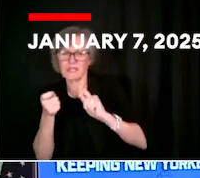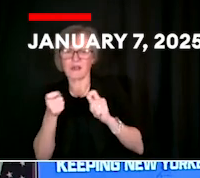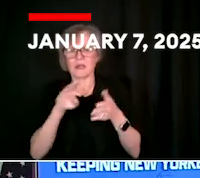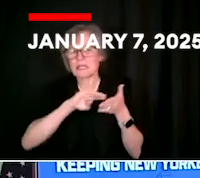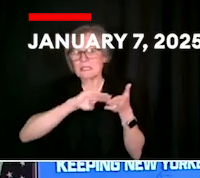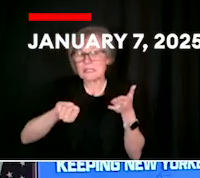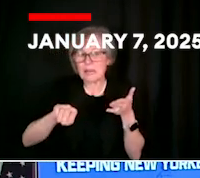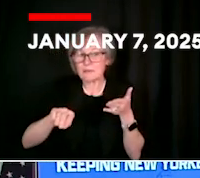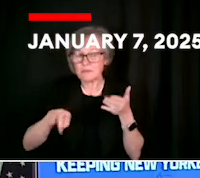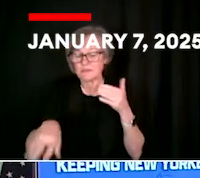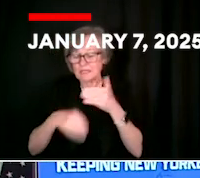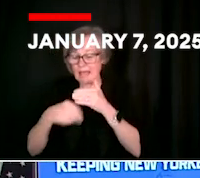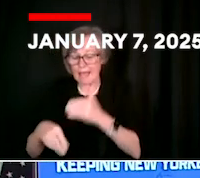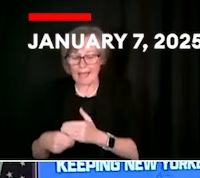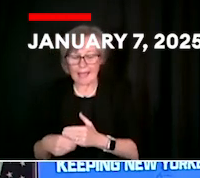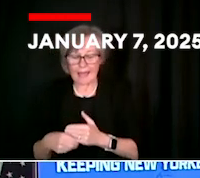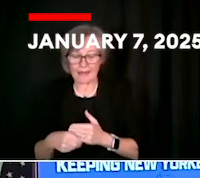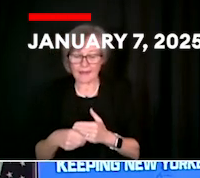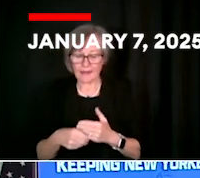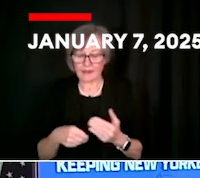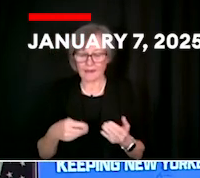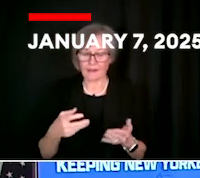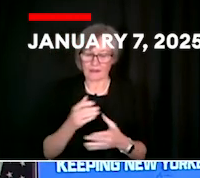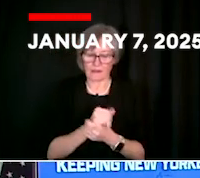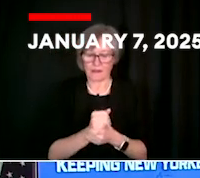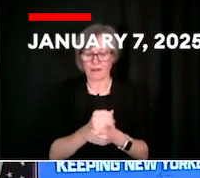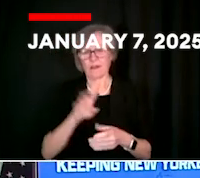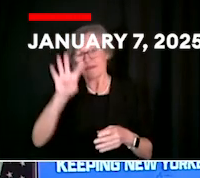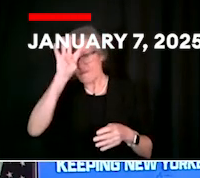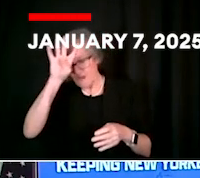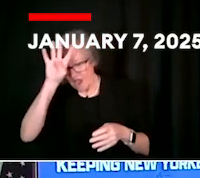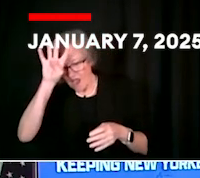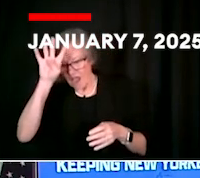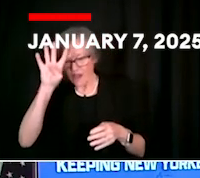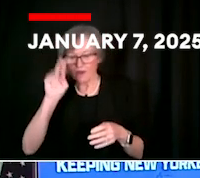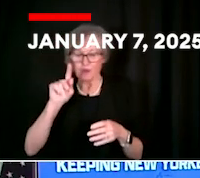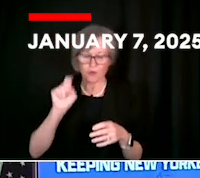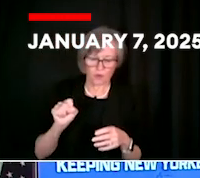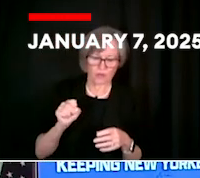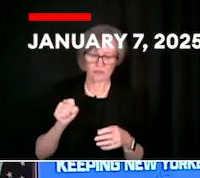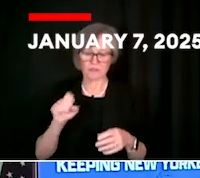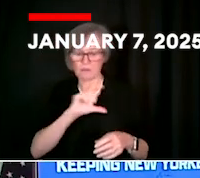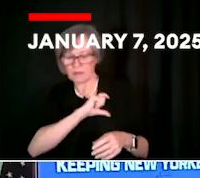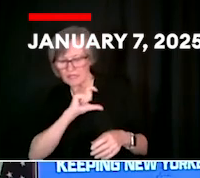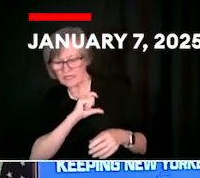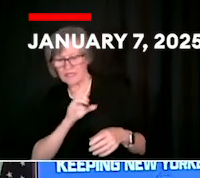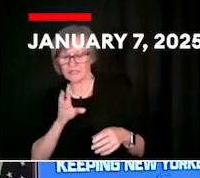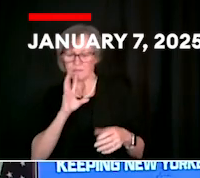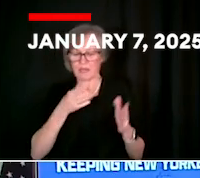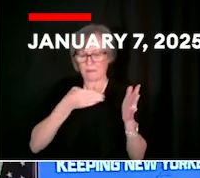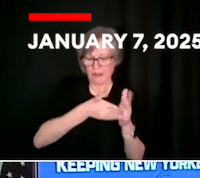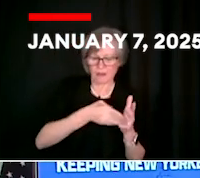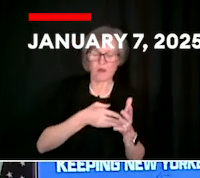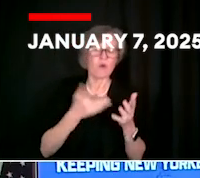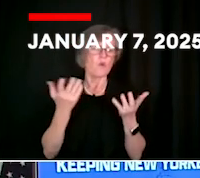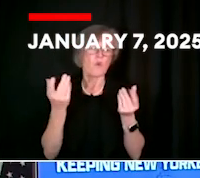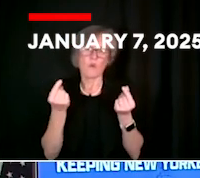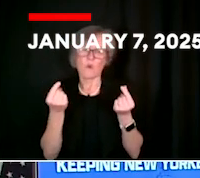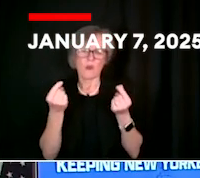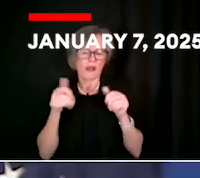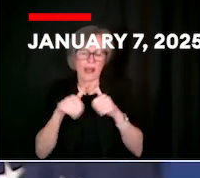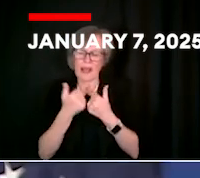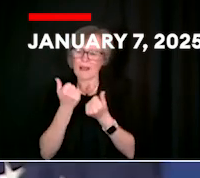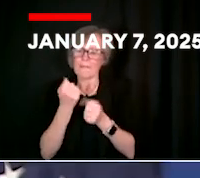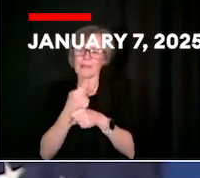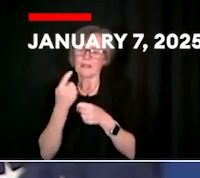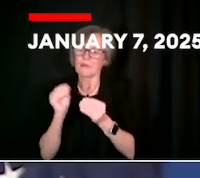added here for, I know the fire unions are coming out, the police unions are speaking out about this. What do you believe needs to be adjusted here to make this work properly? So first, let's deal